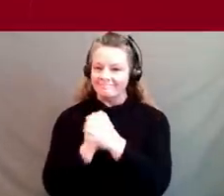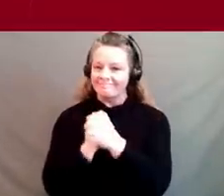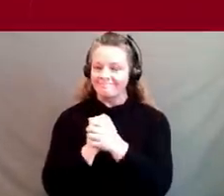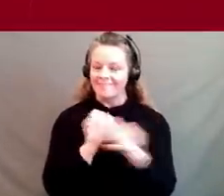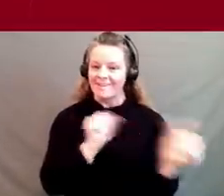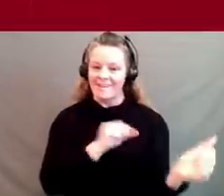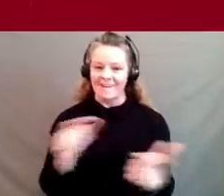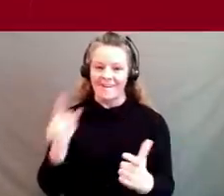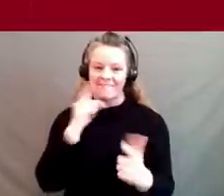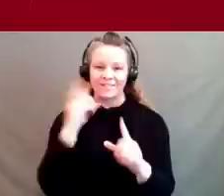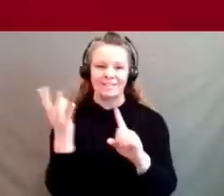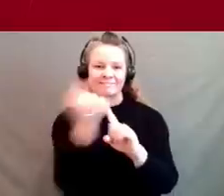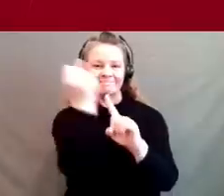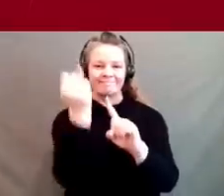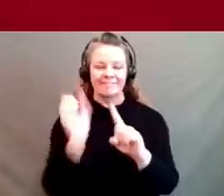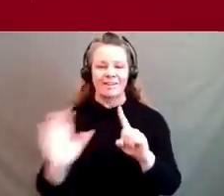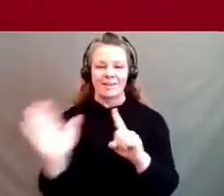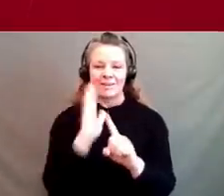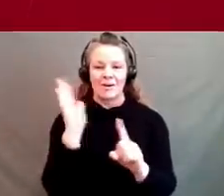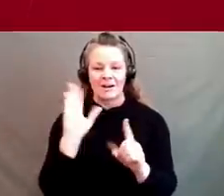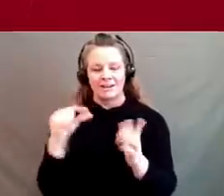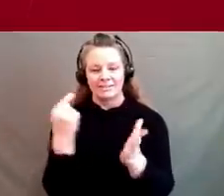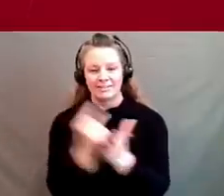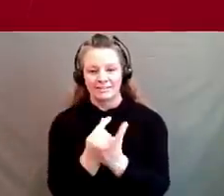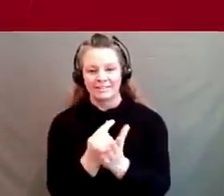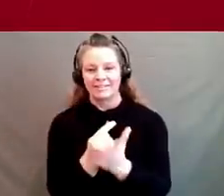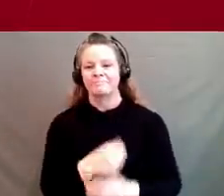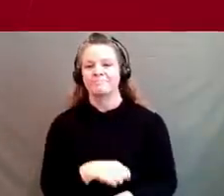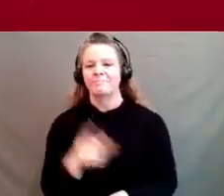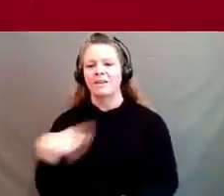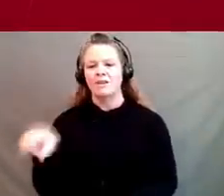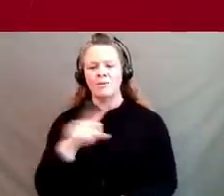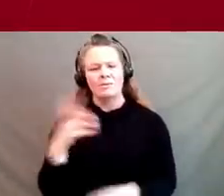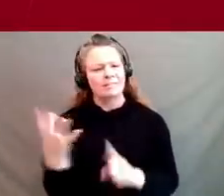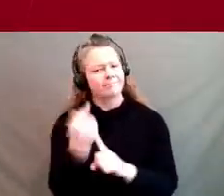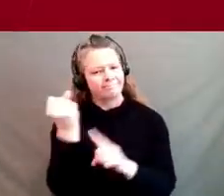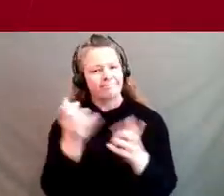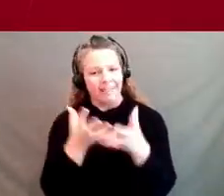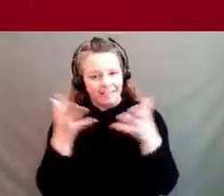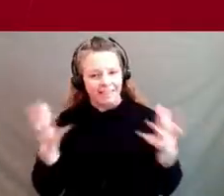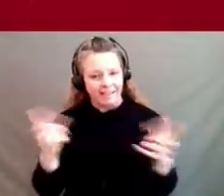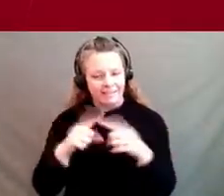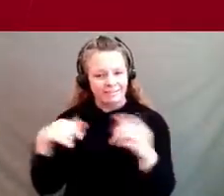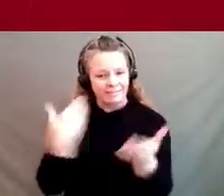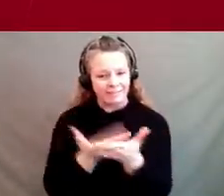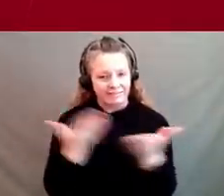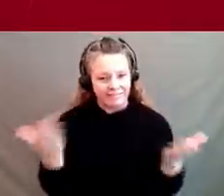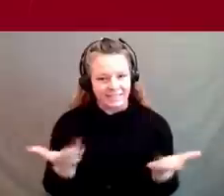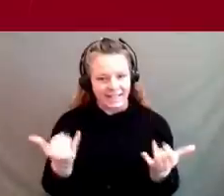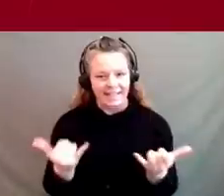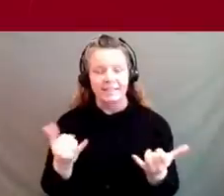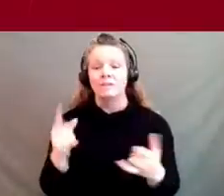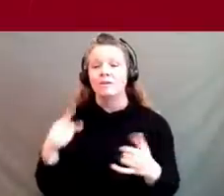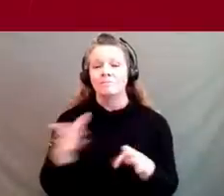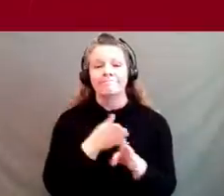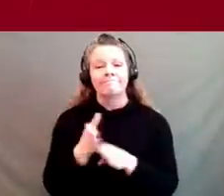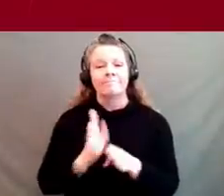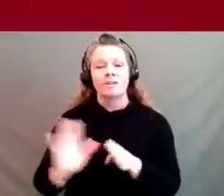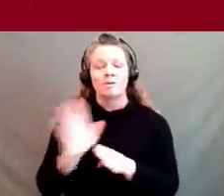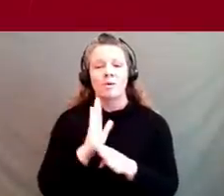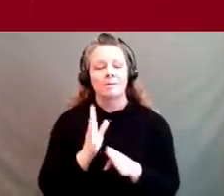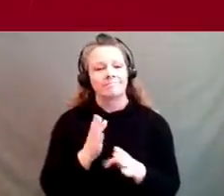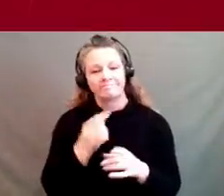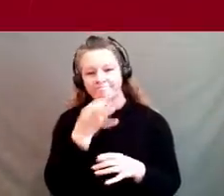reaching this academic achievement. You have accomplished much to get to this point. You have mastered your field of study and set yourself up